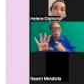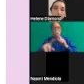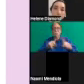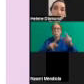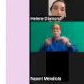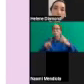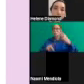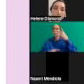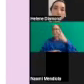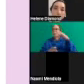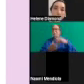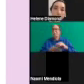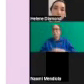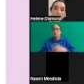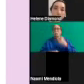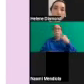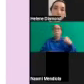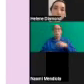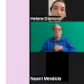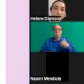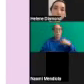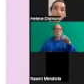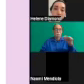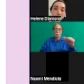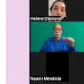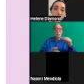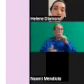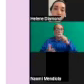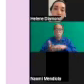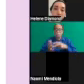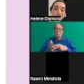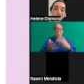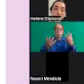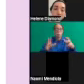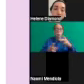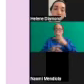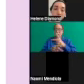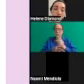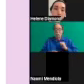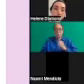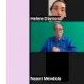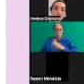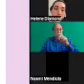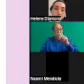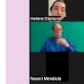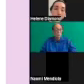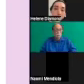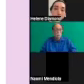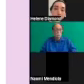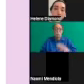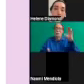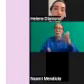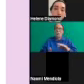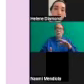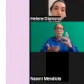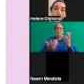have a disability, we don't like to take care of ourselves. Now there's a lack of integrated care. This is true.